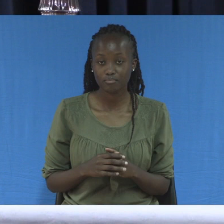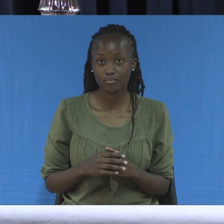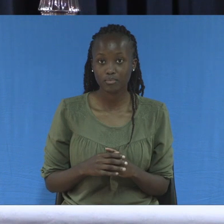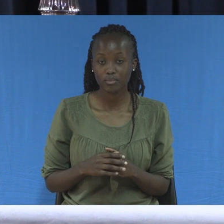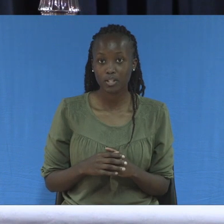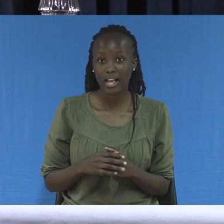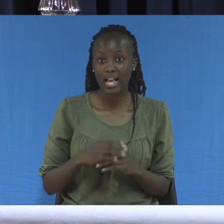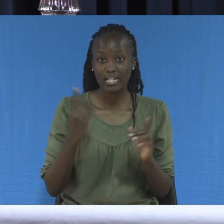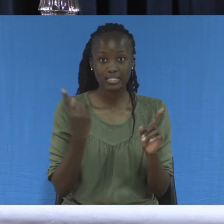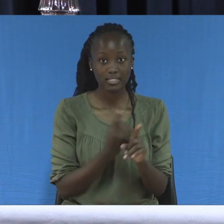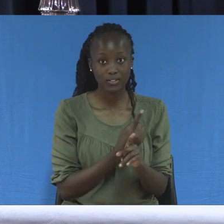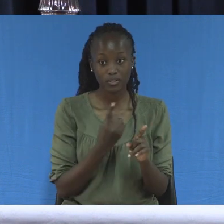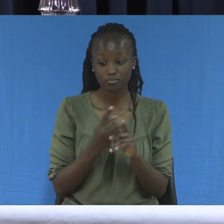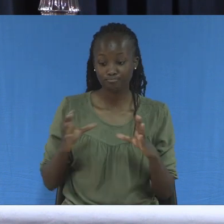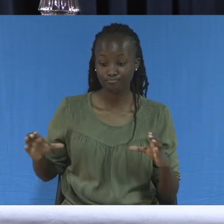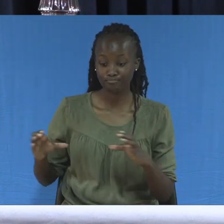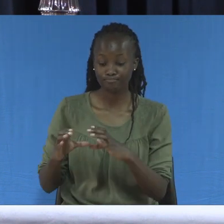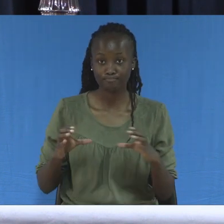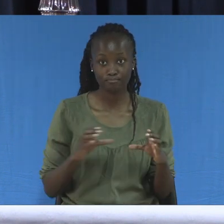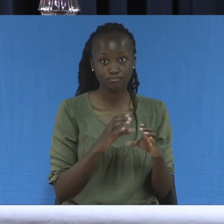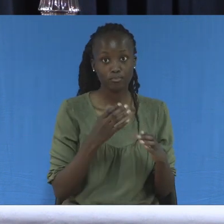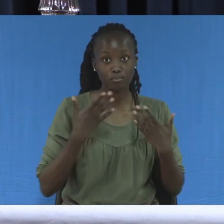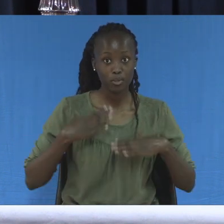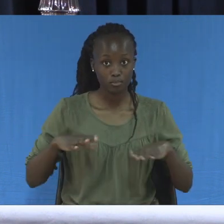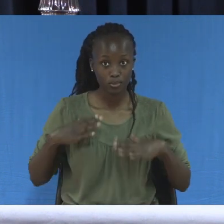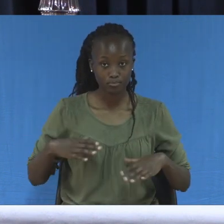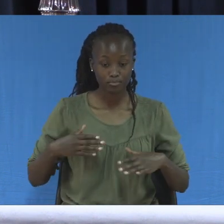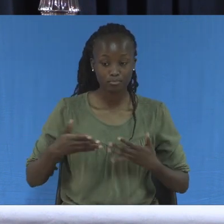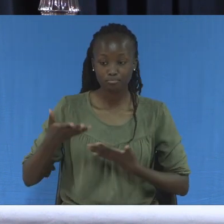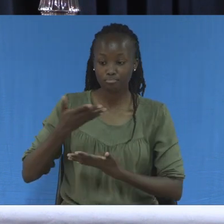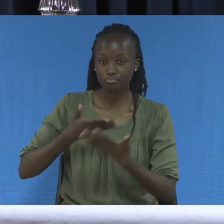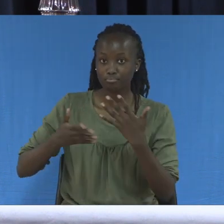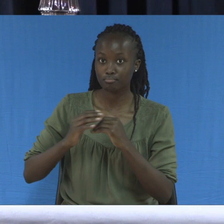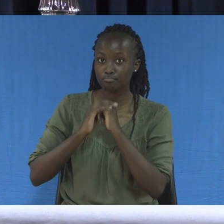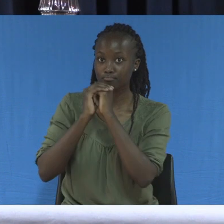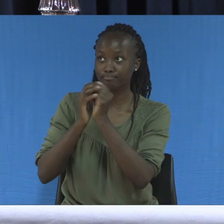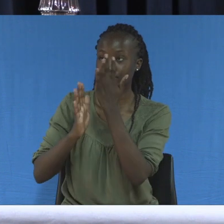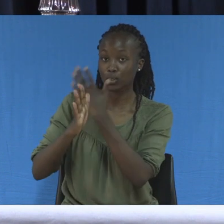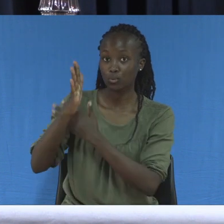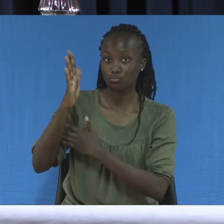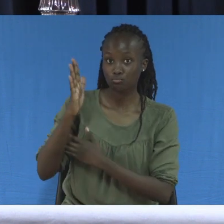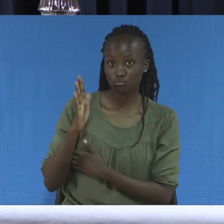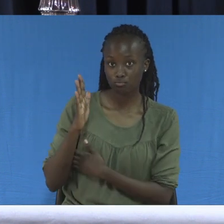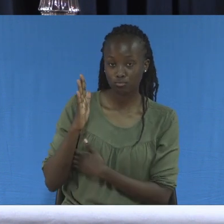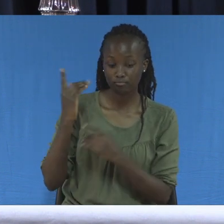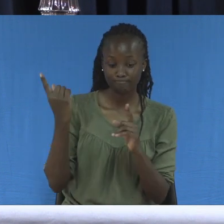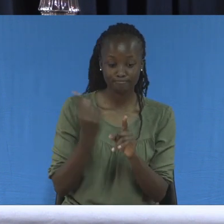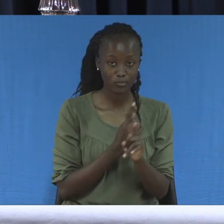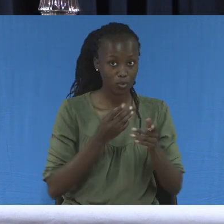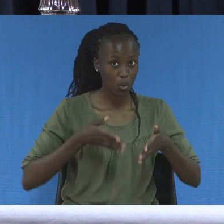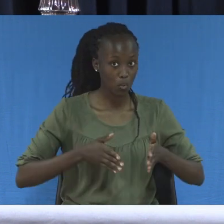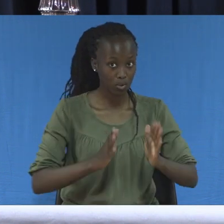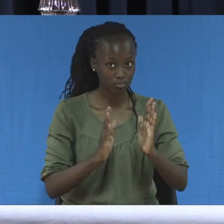people groups relate with the deity in different